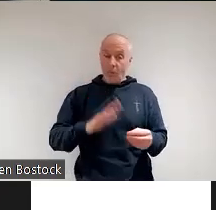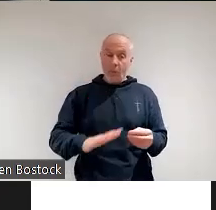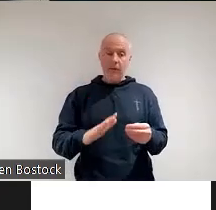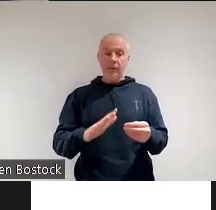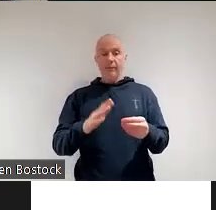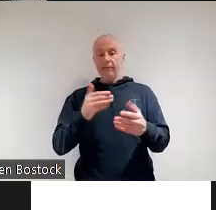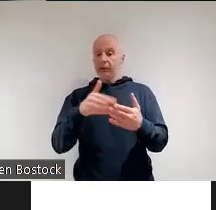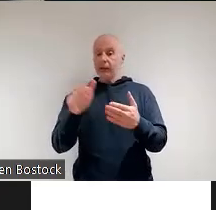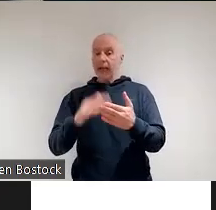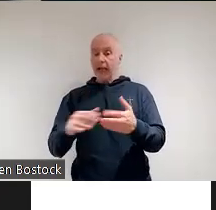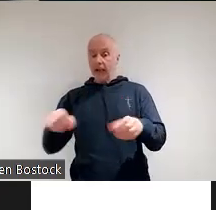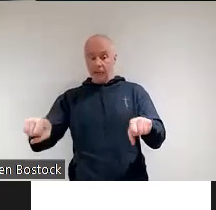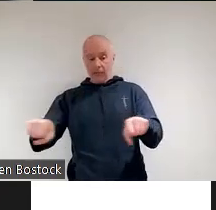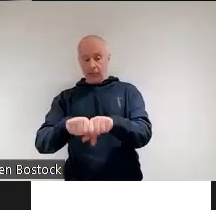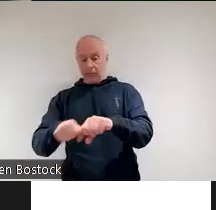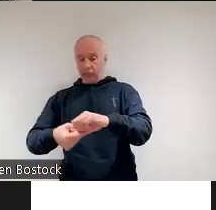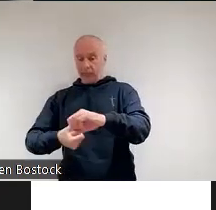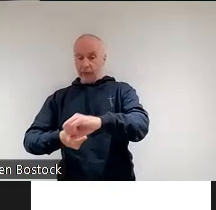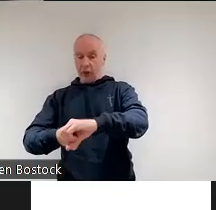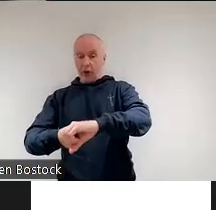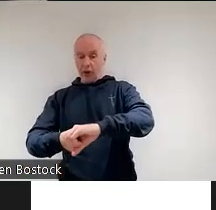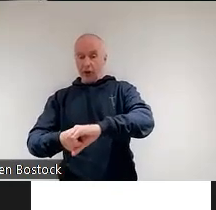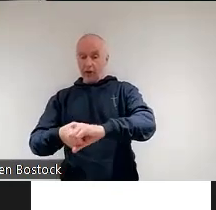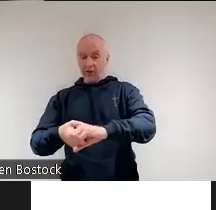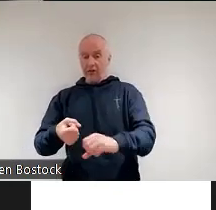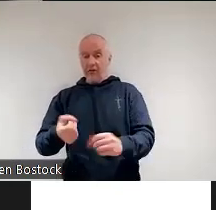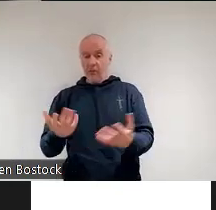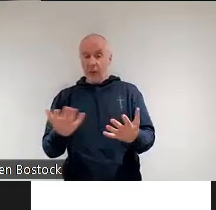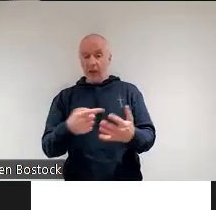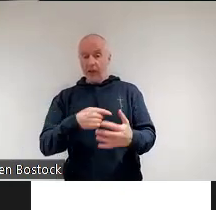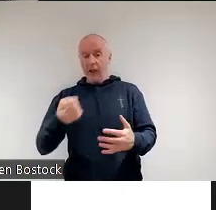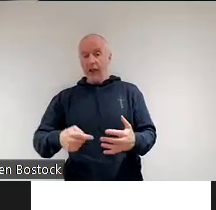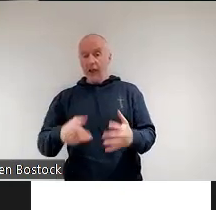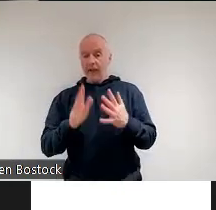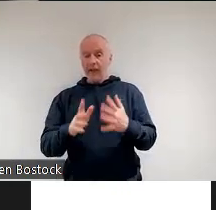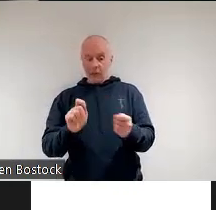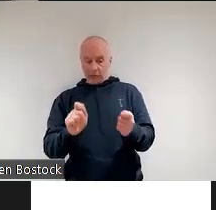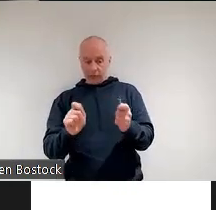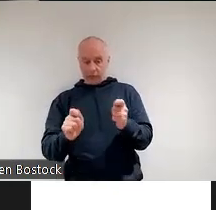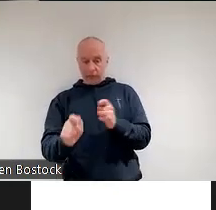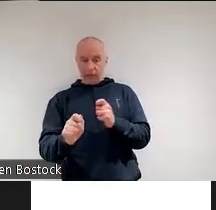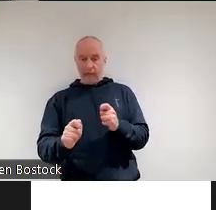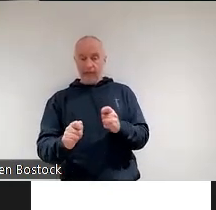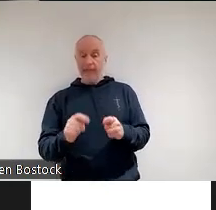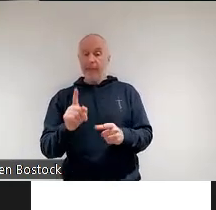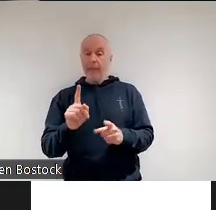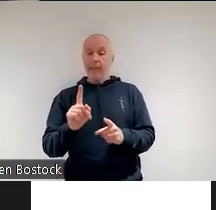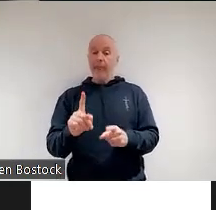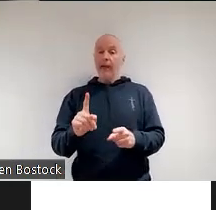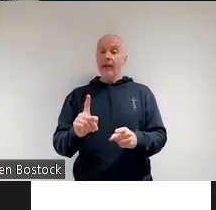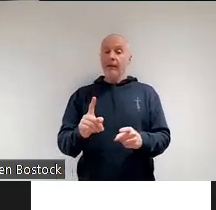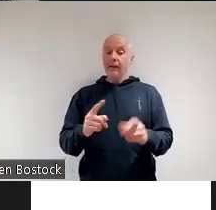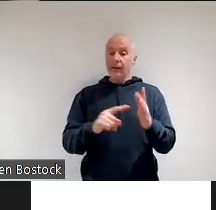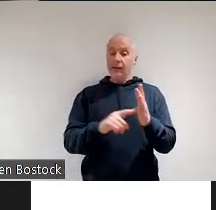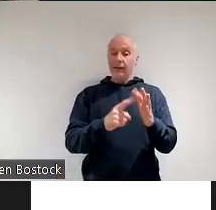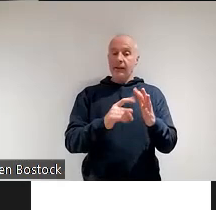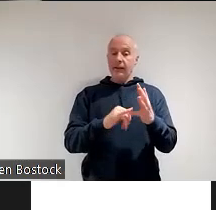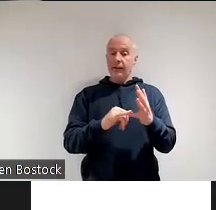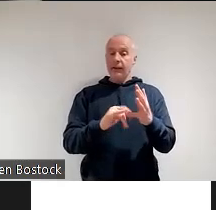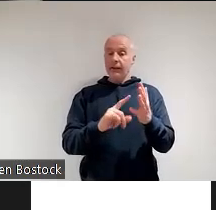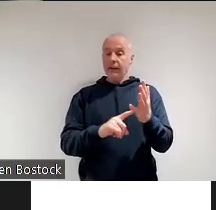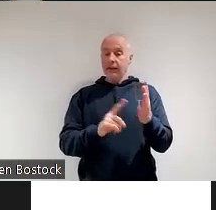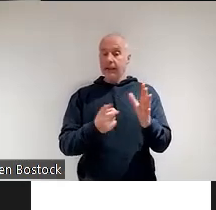our socket systems. Otherwise, the charger won't work. The most interesting fact is that Tesla has come up with their